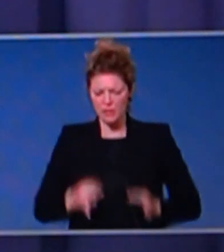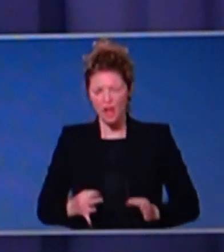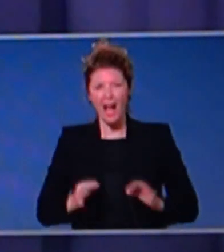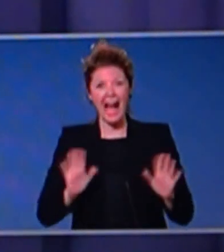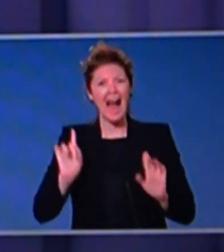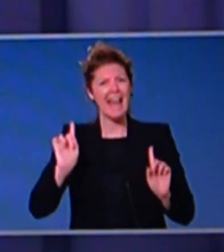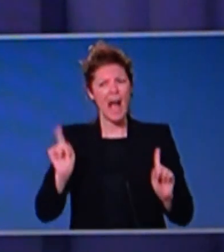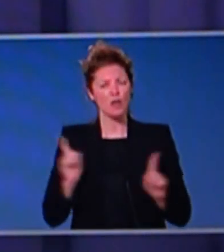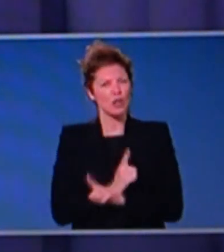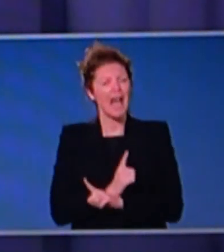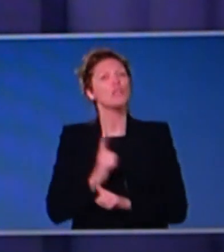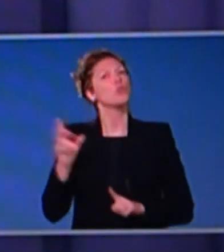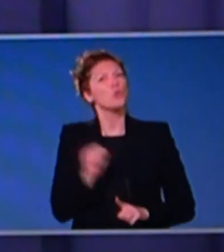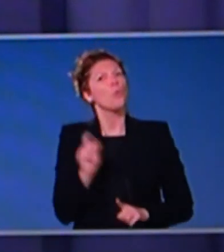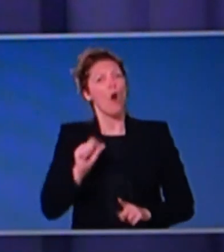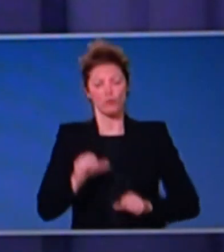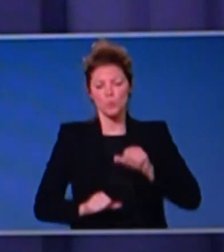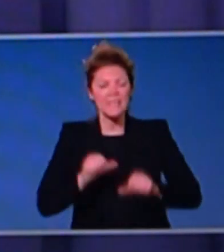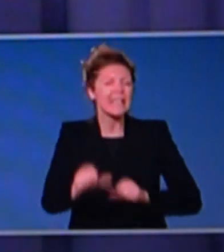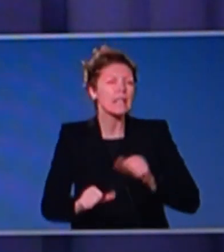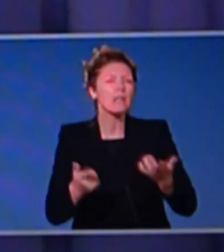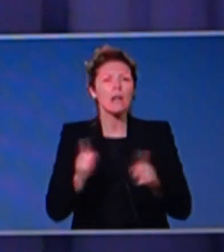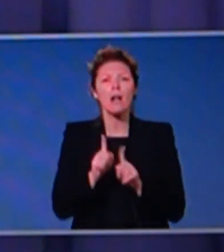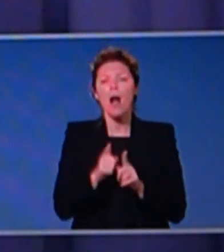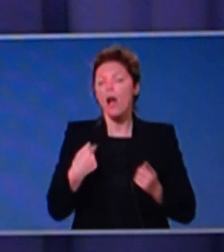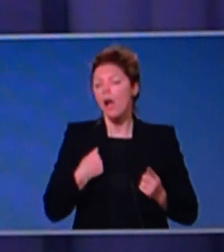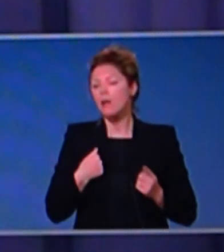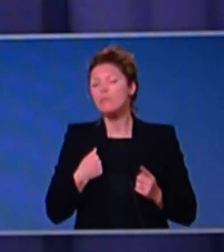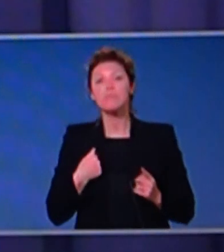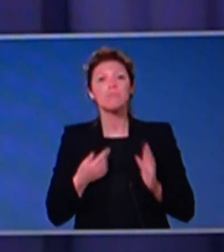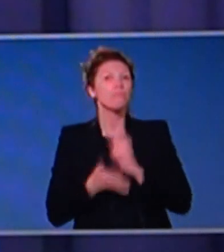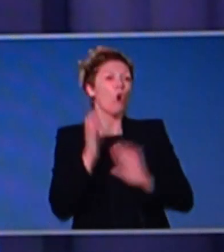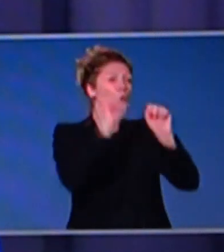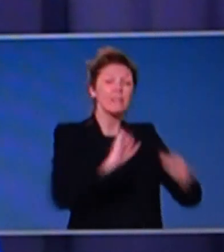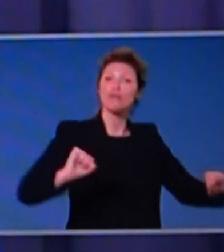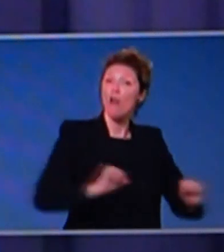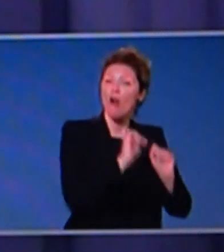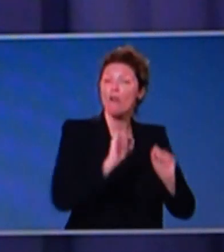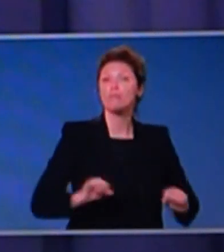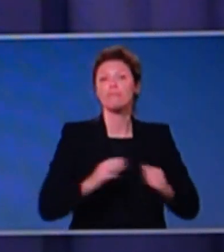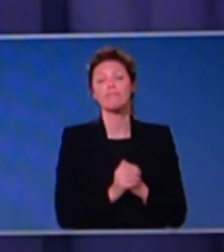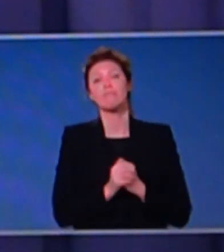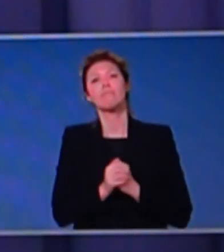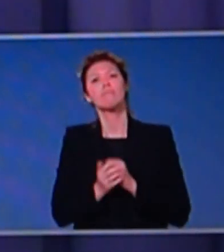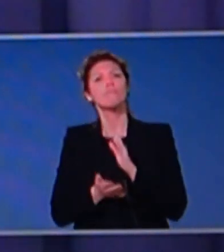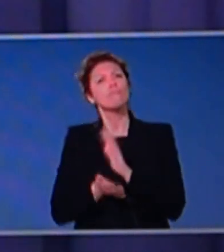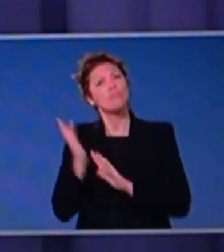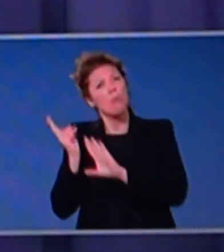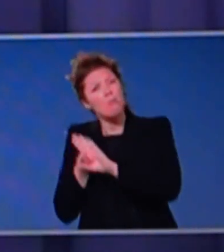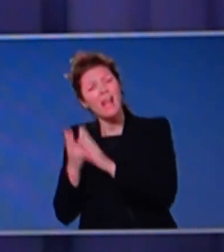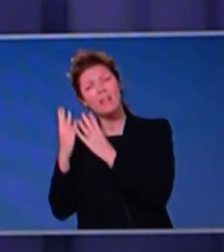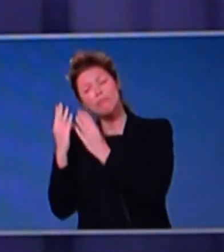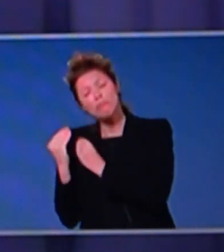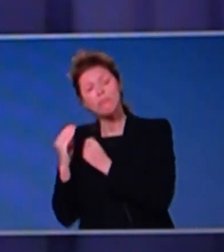that we have a routine. Doing things like the right amount of exercise, sleeping, not too much alcohol, those kind of things I